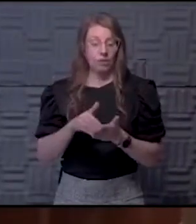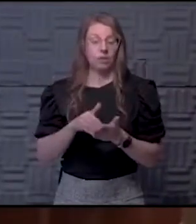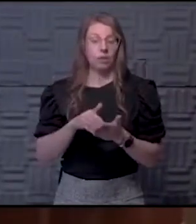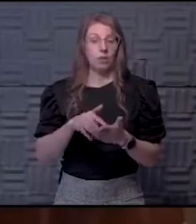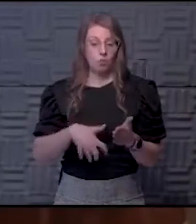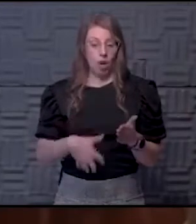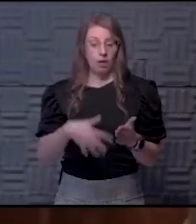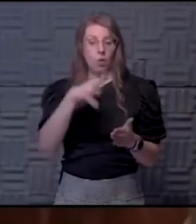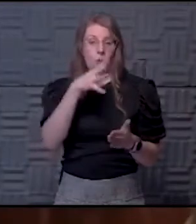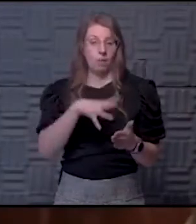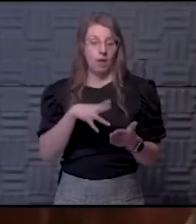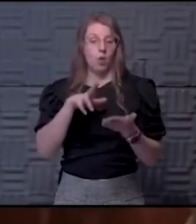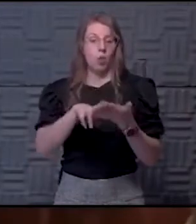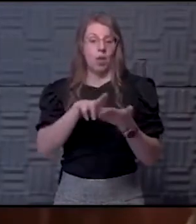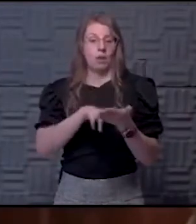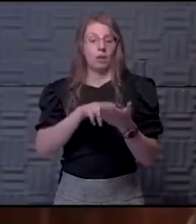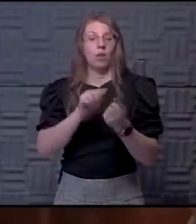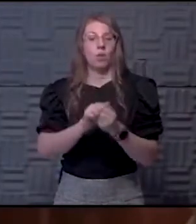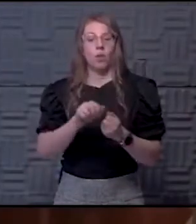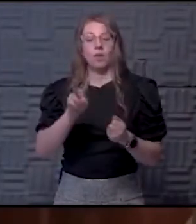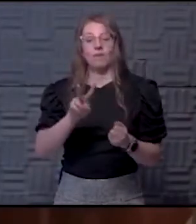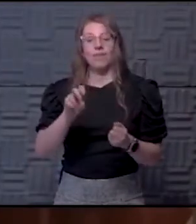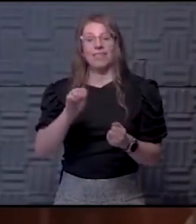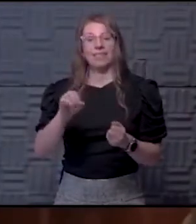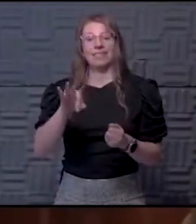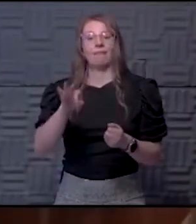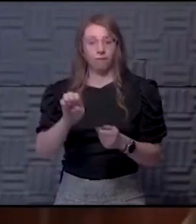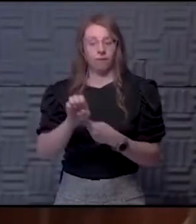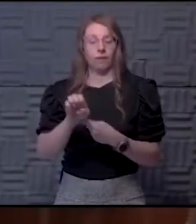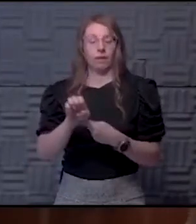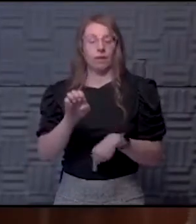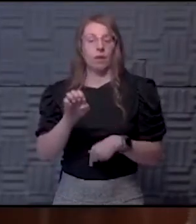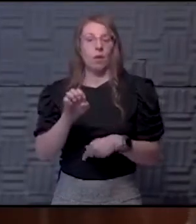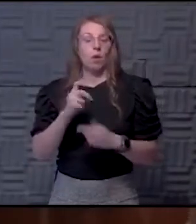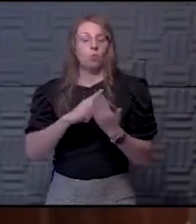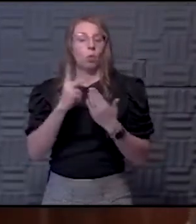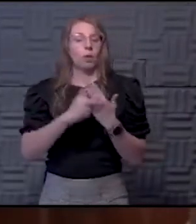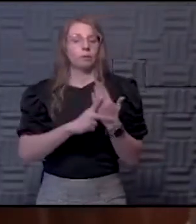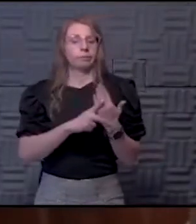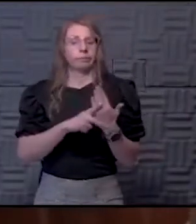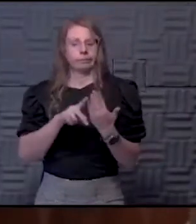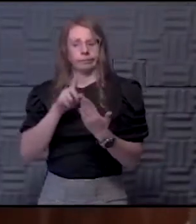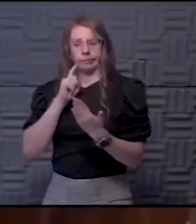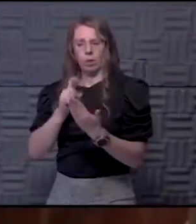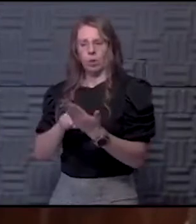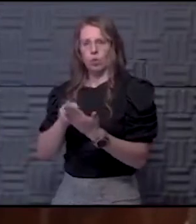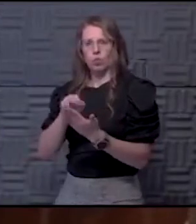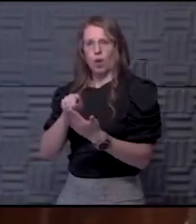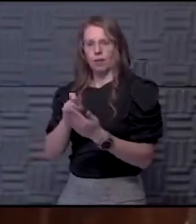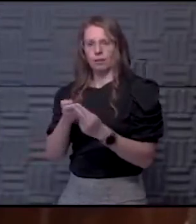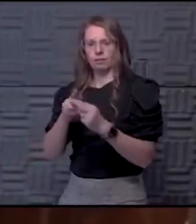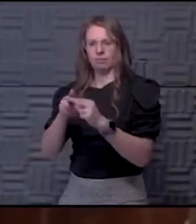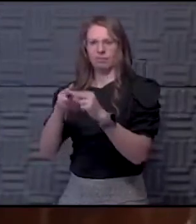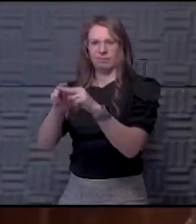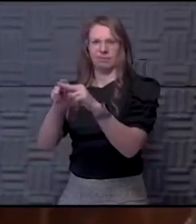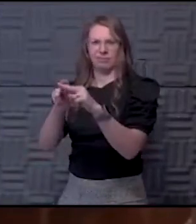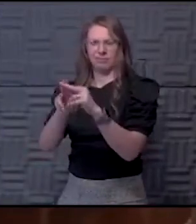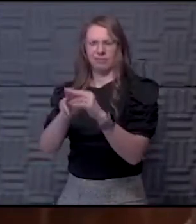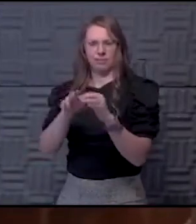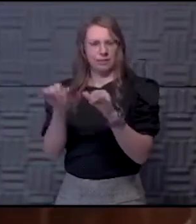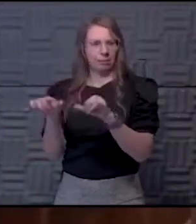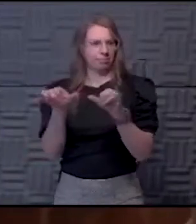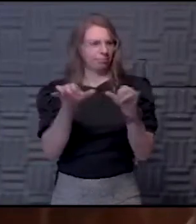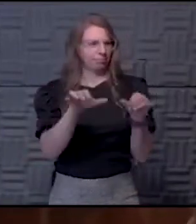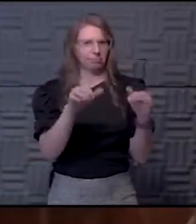have registered with the V-Safe program, and we are not seeing rates of spontaneous miscarriage any